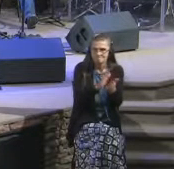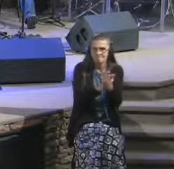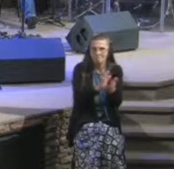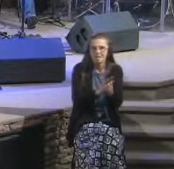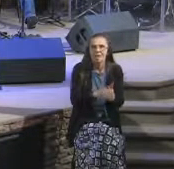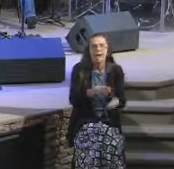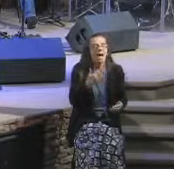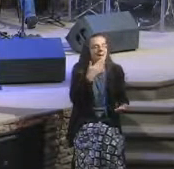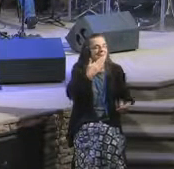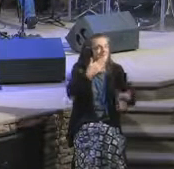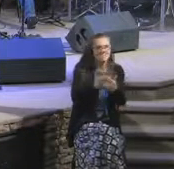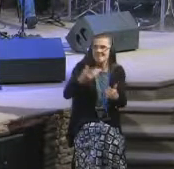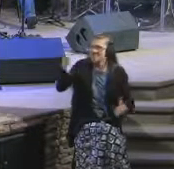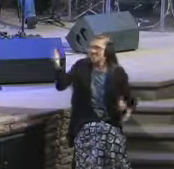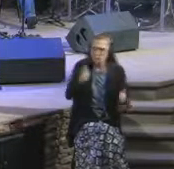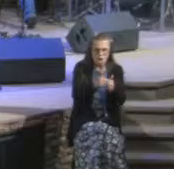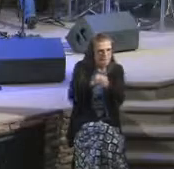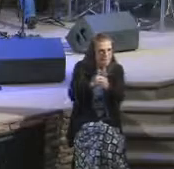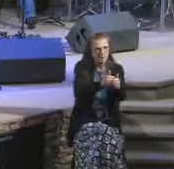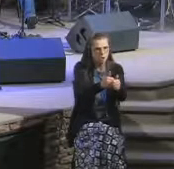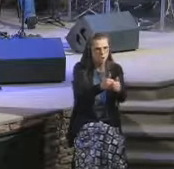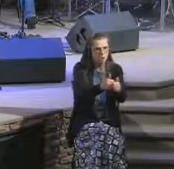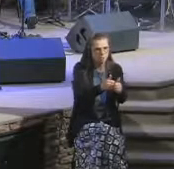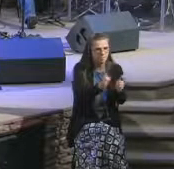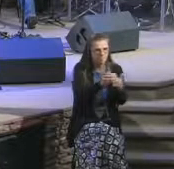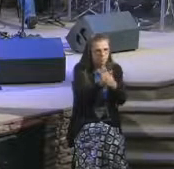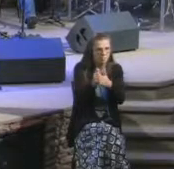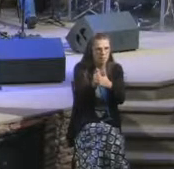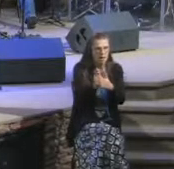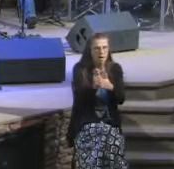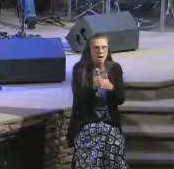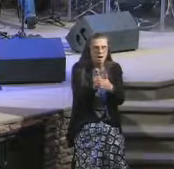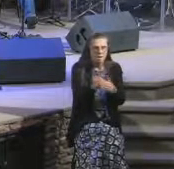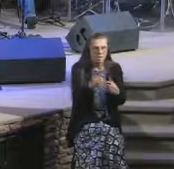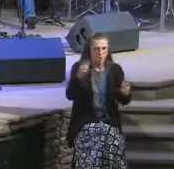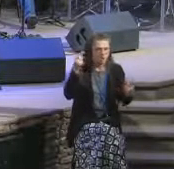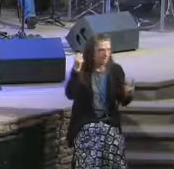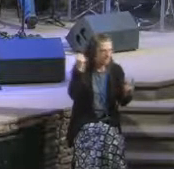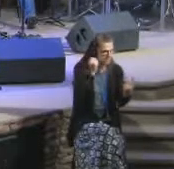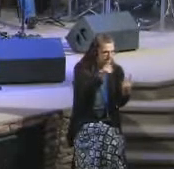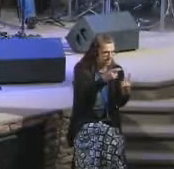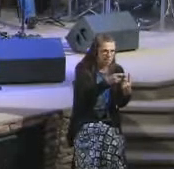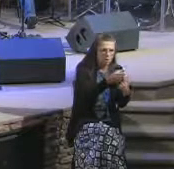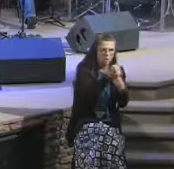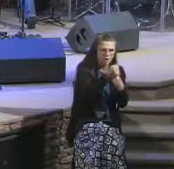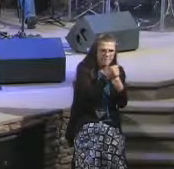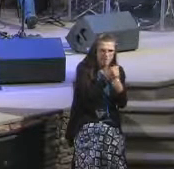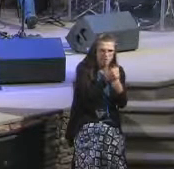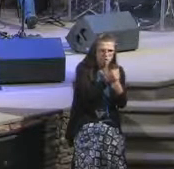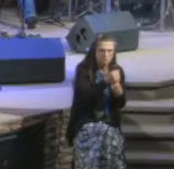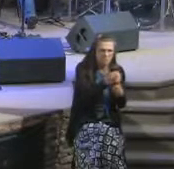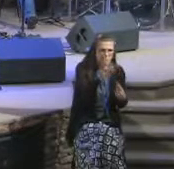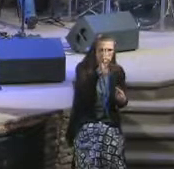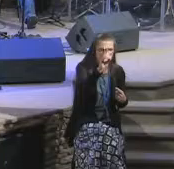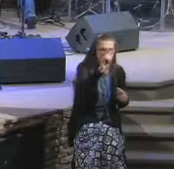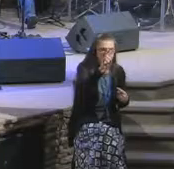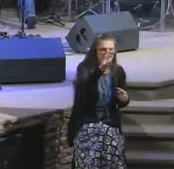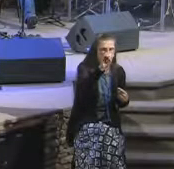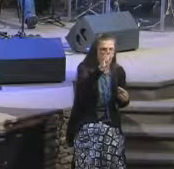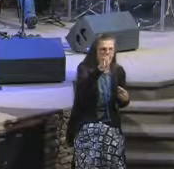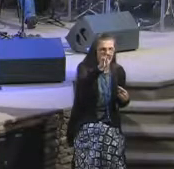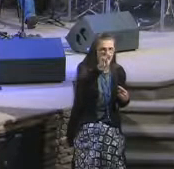And I appreciate their leadership. I appreciate their devotion to this church and to this church body and